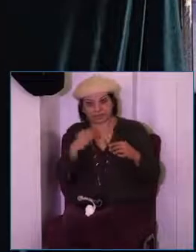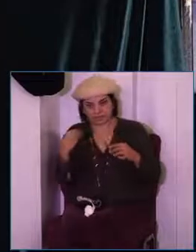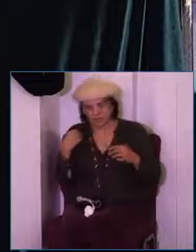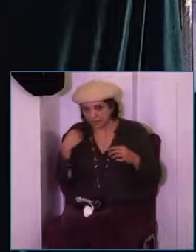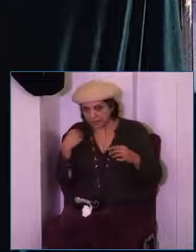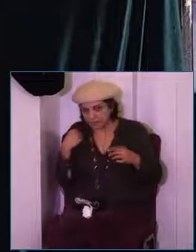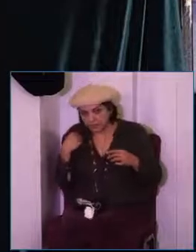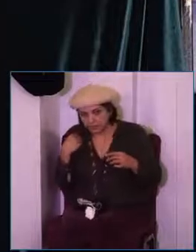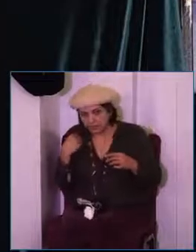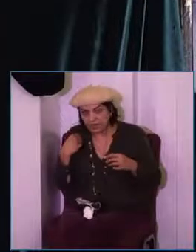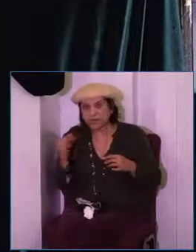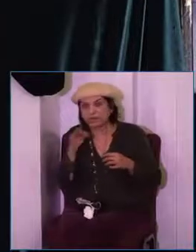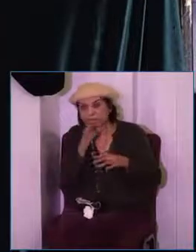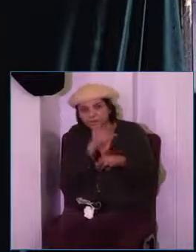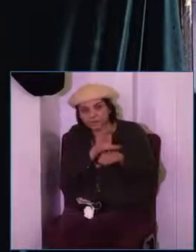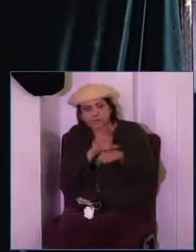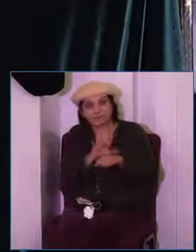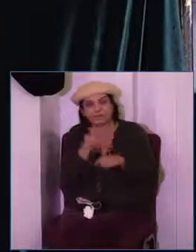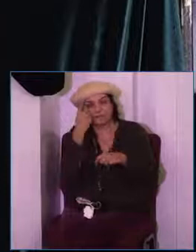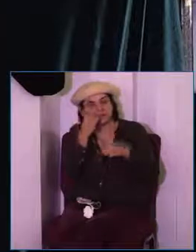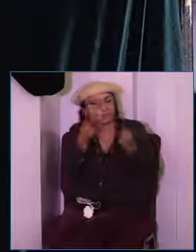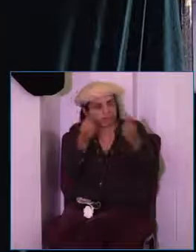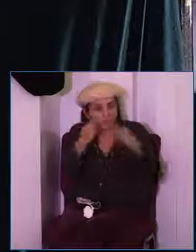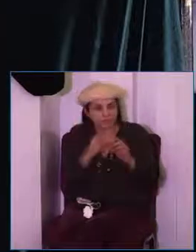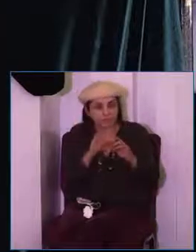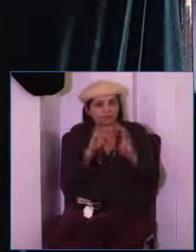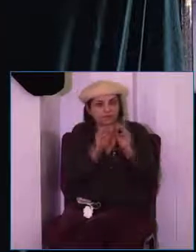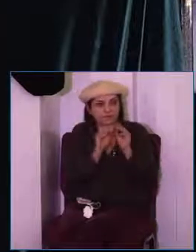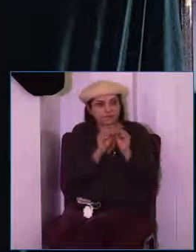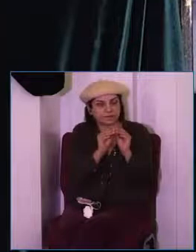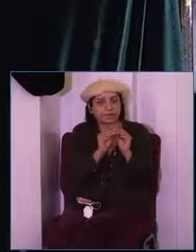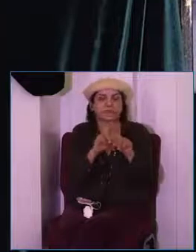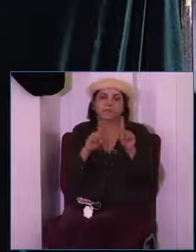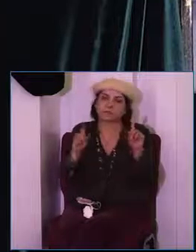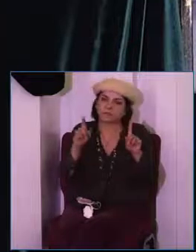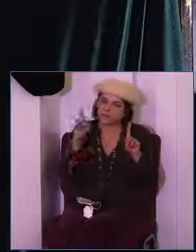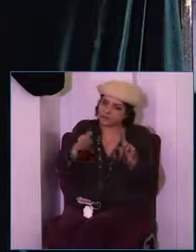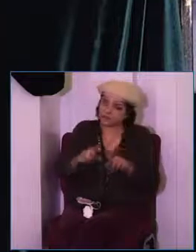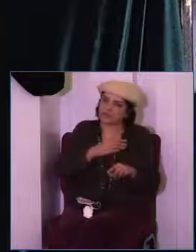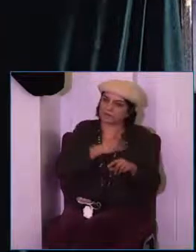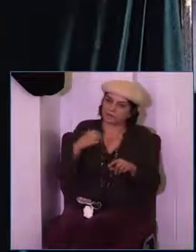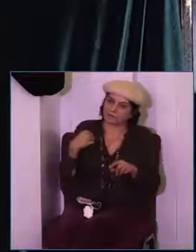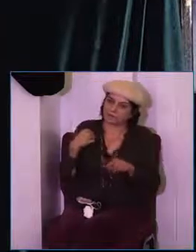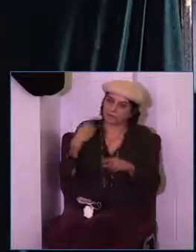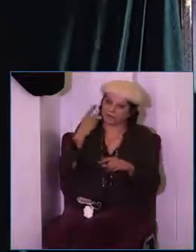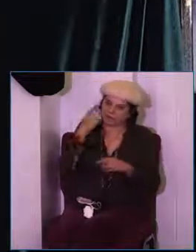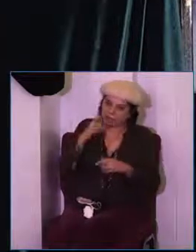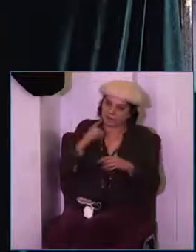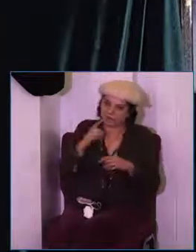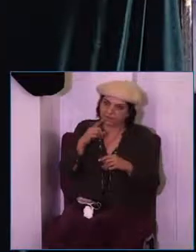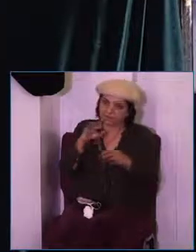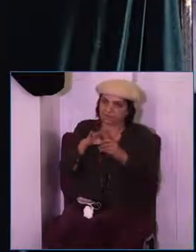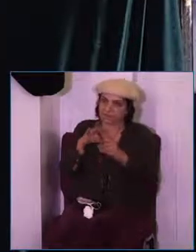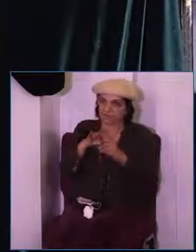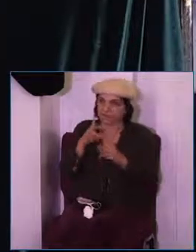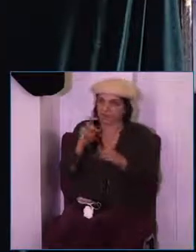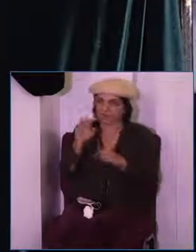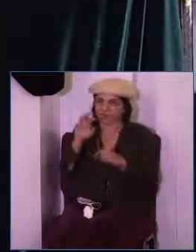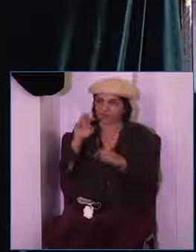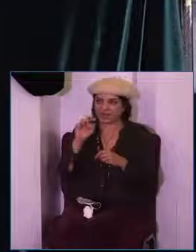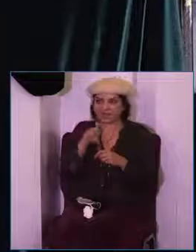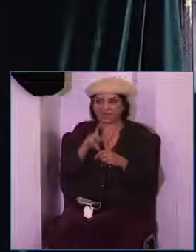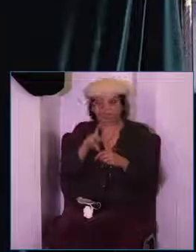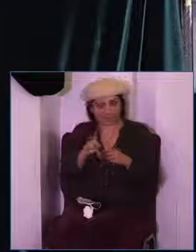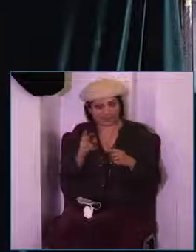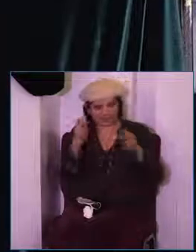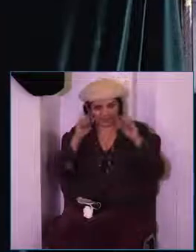church to come to the meeting, but you do have to be a member in order to vote. So Derek, if you're up and you want to join us at the